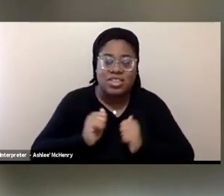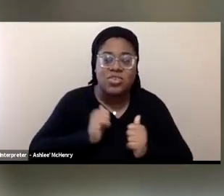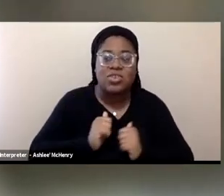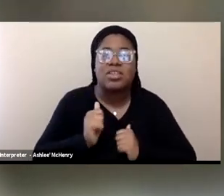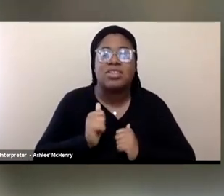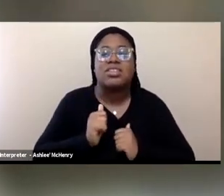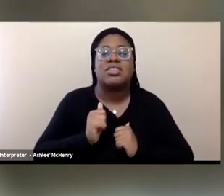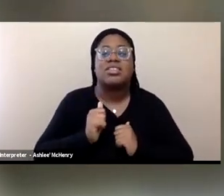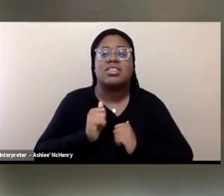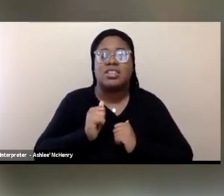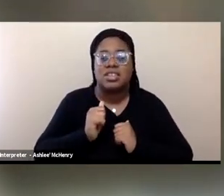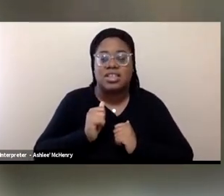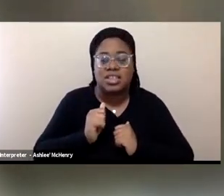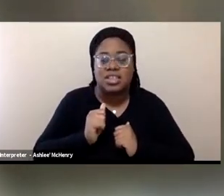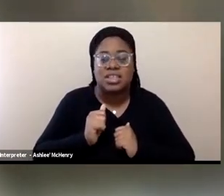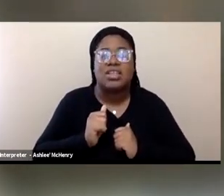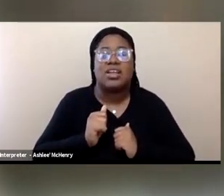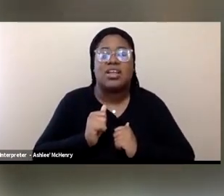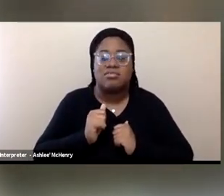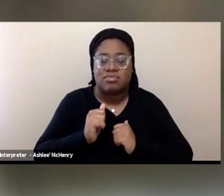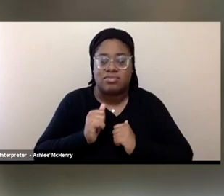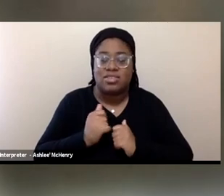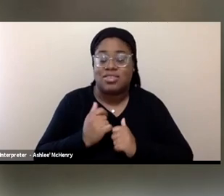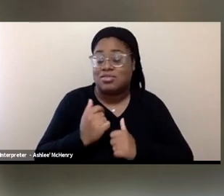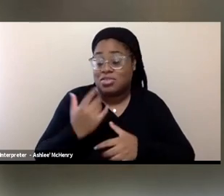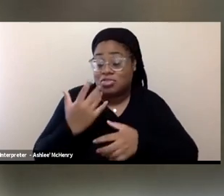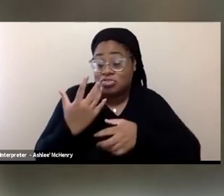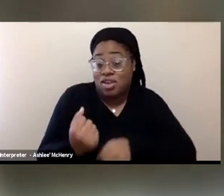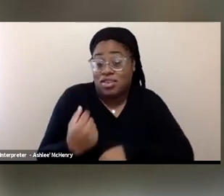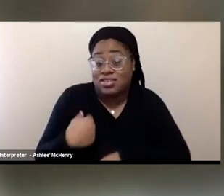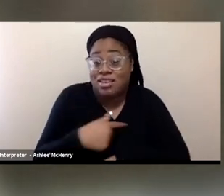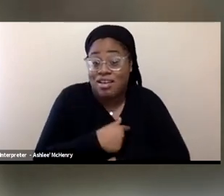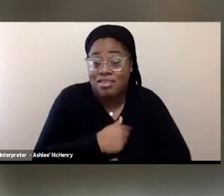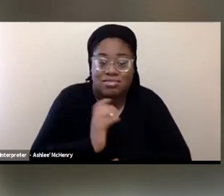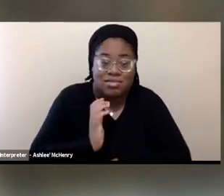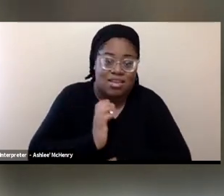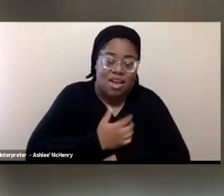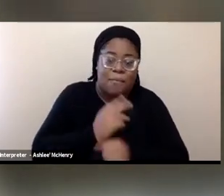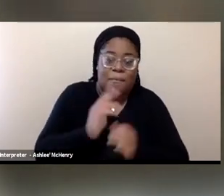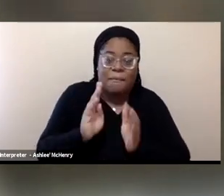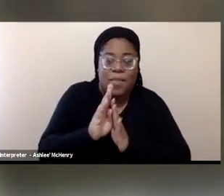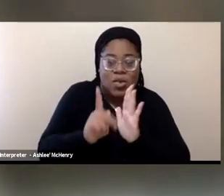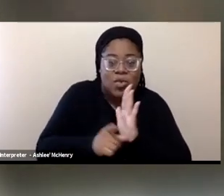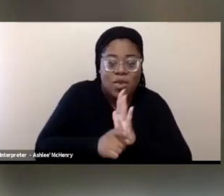and putting the trust in us and our backgrounds. And